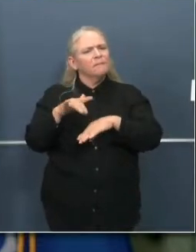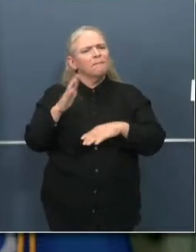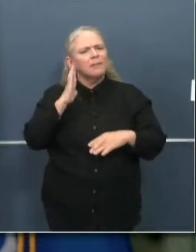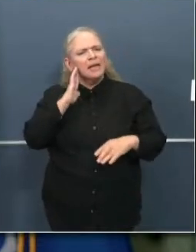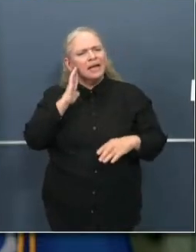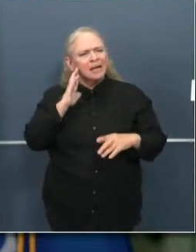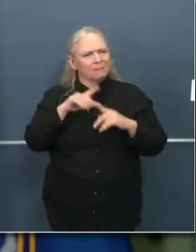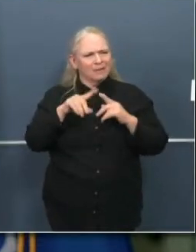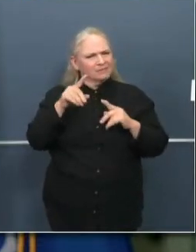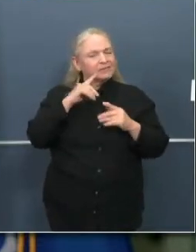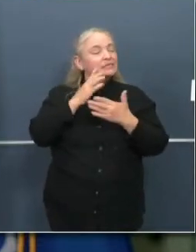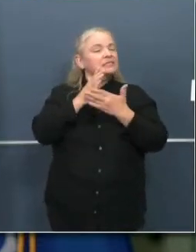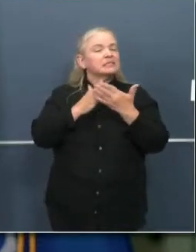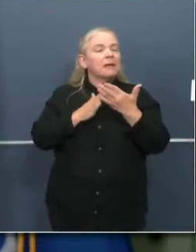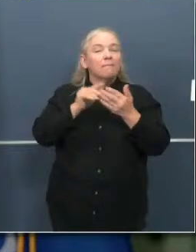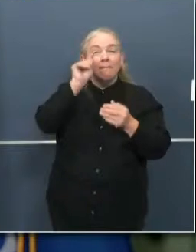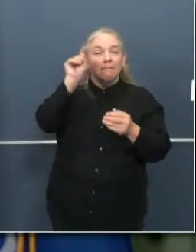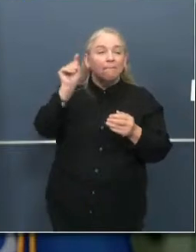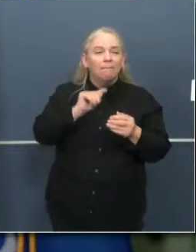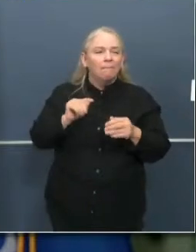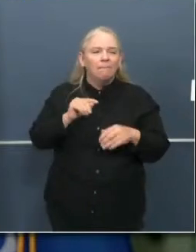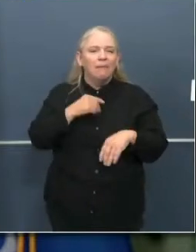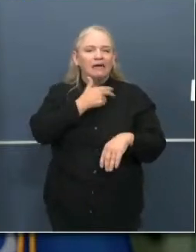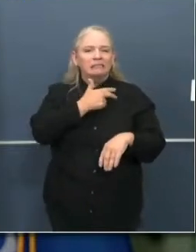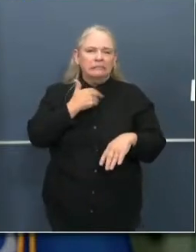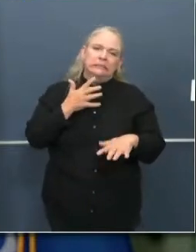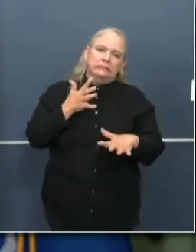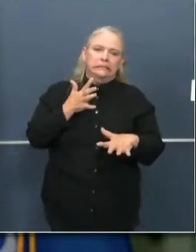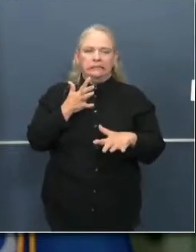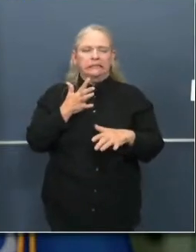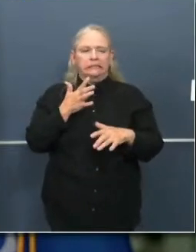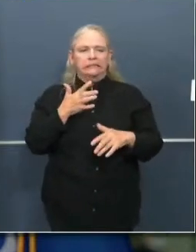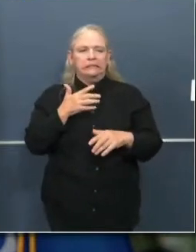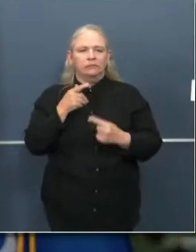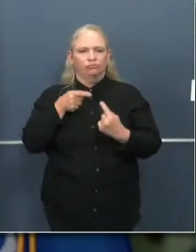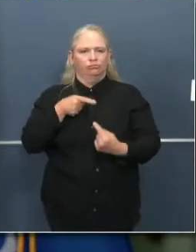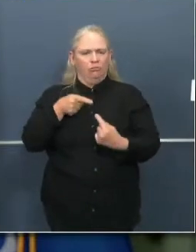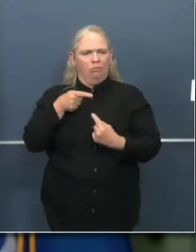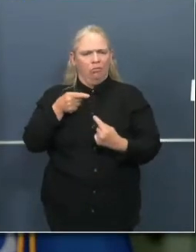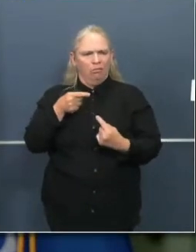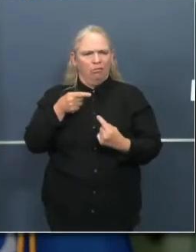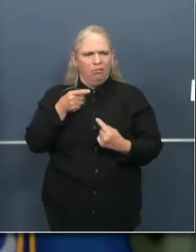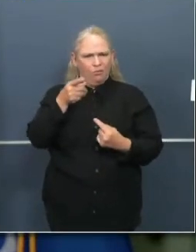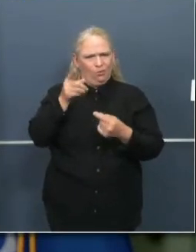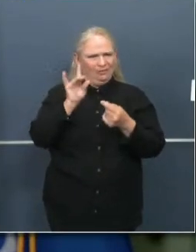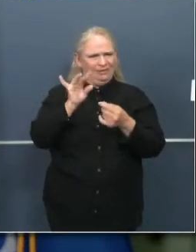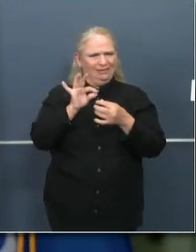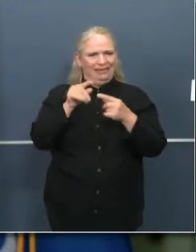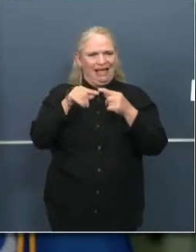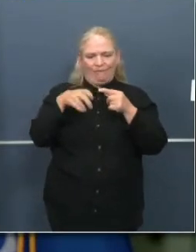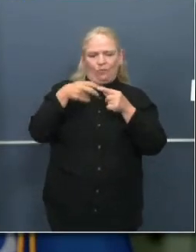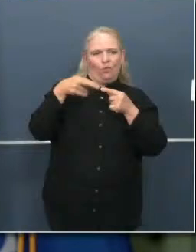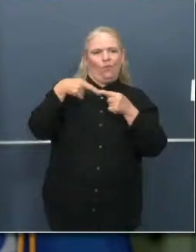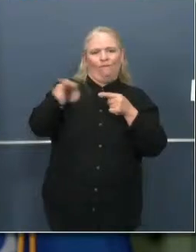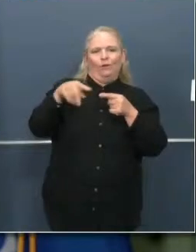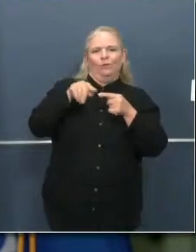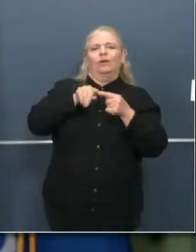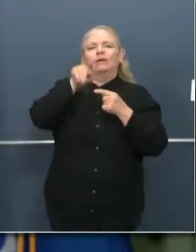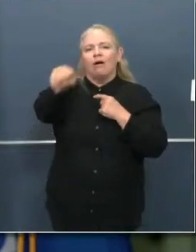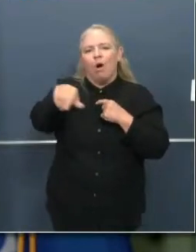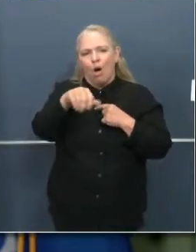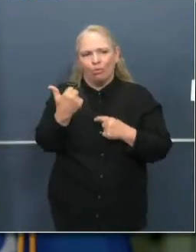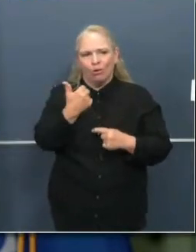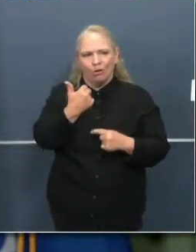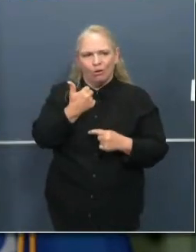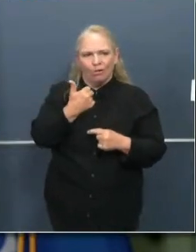there a plan in place to try to, mobilize hospital beds or staffing to ensure that those places that are hardest